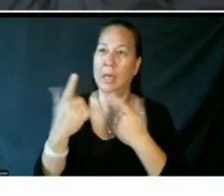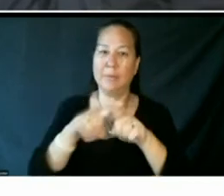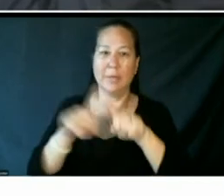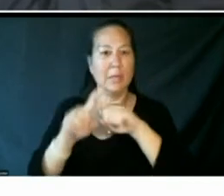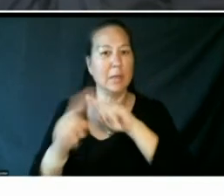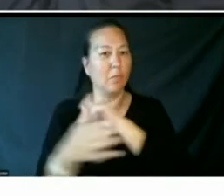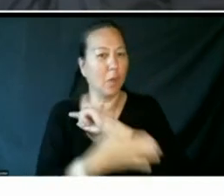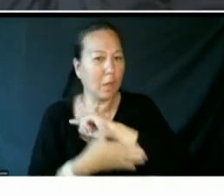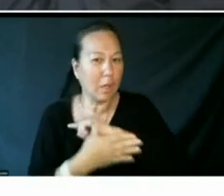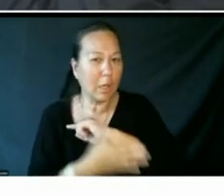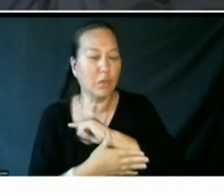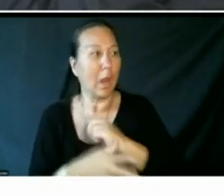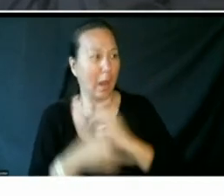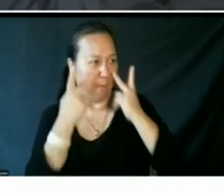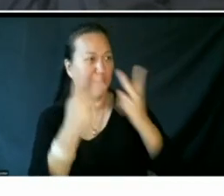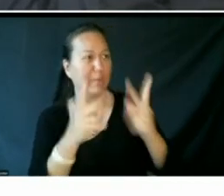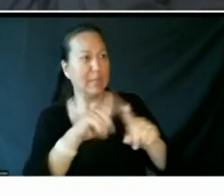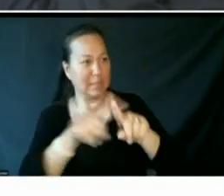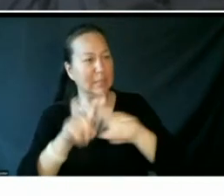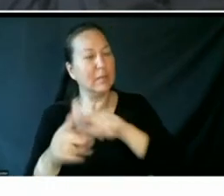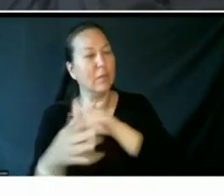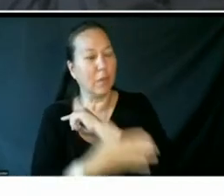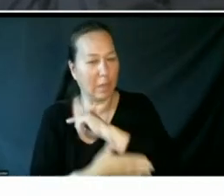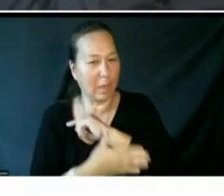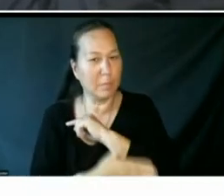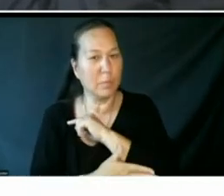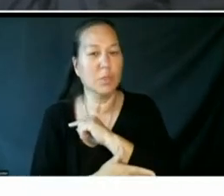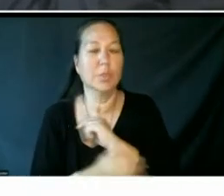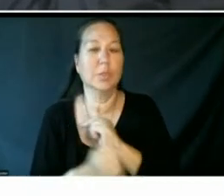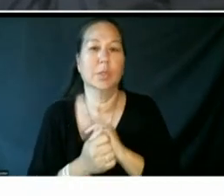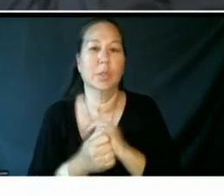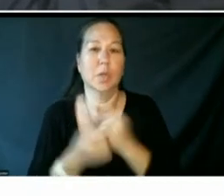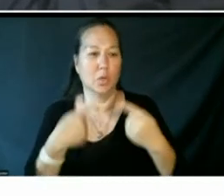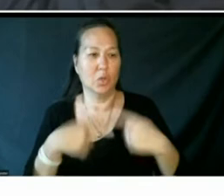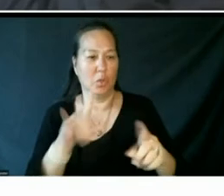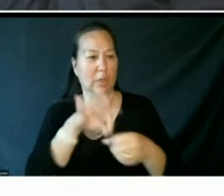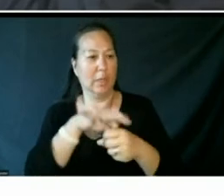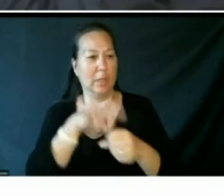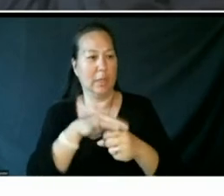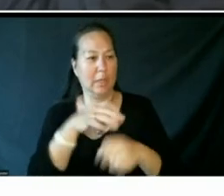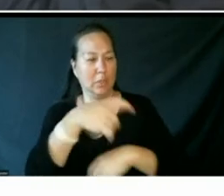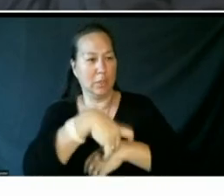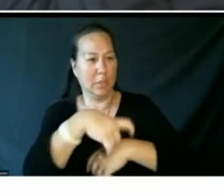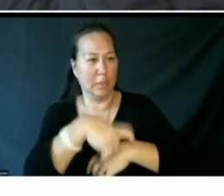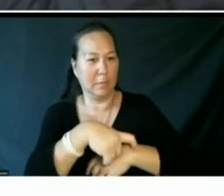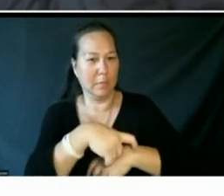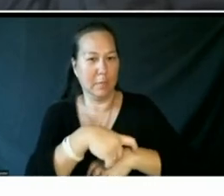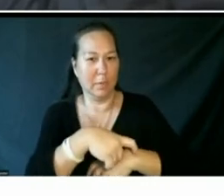few countries, and during election times, the fact that we